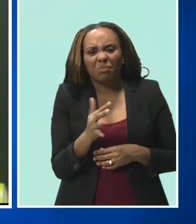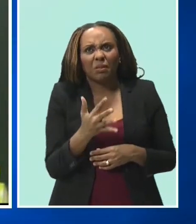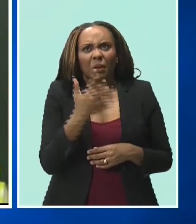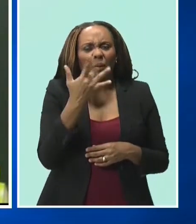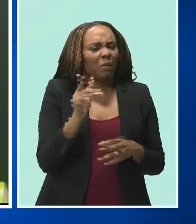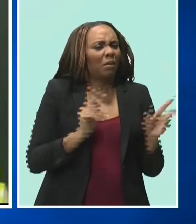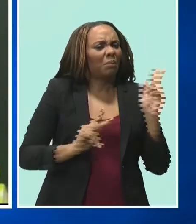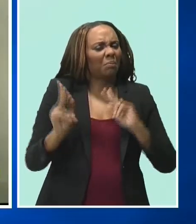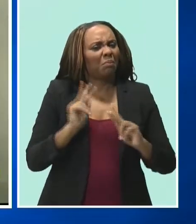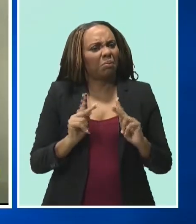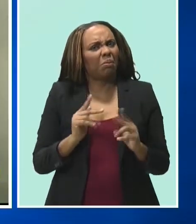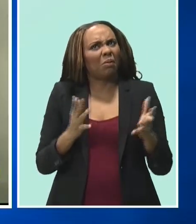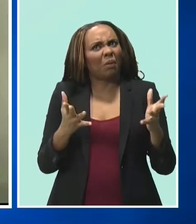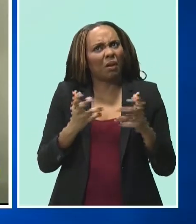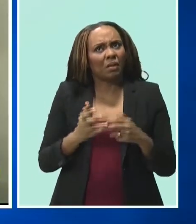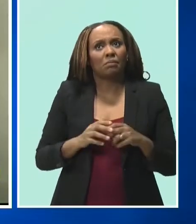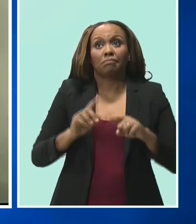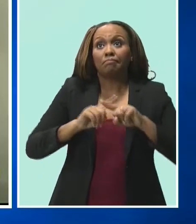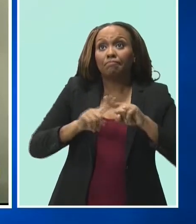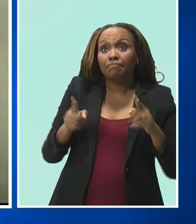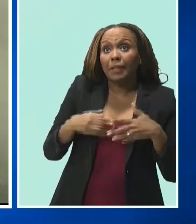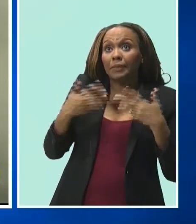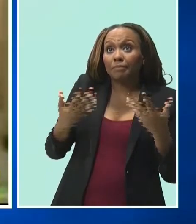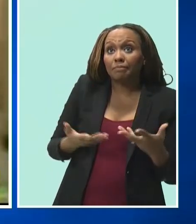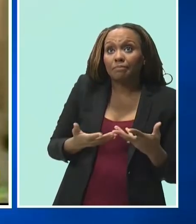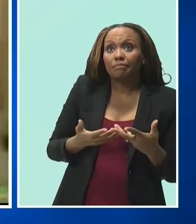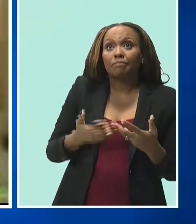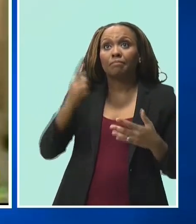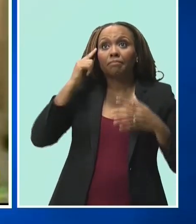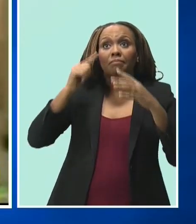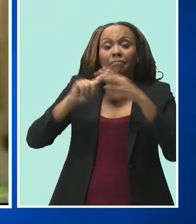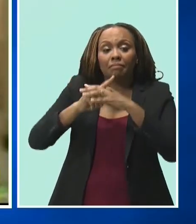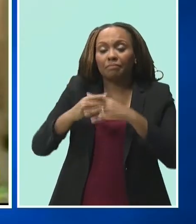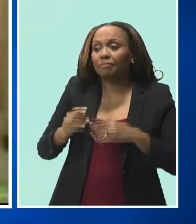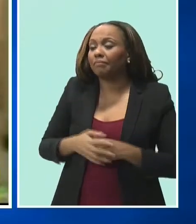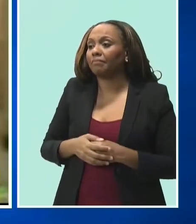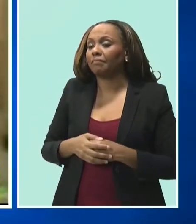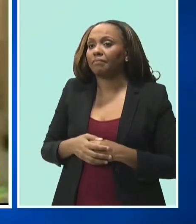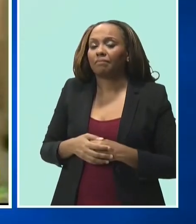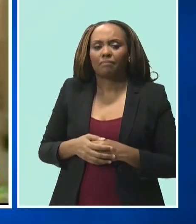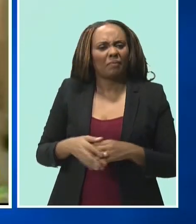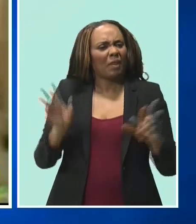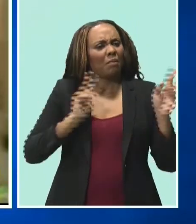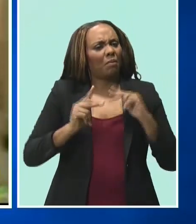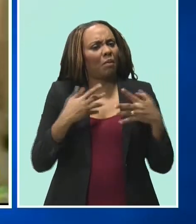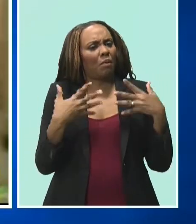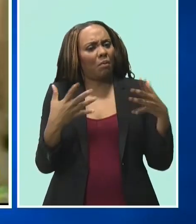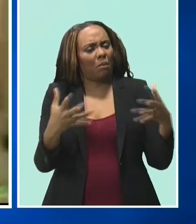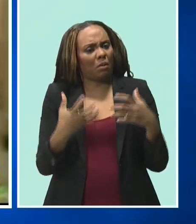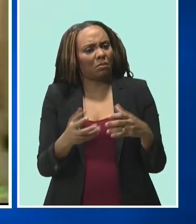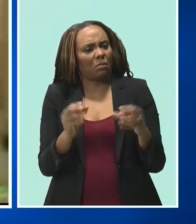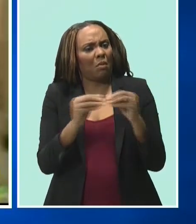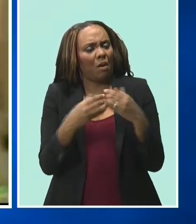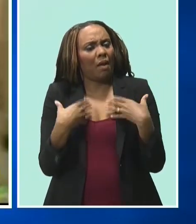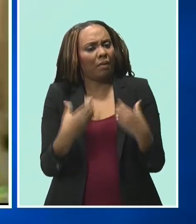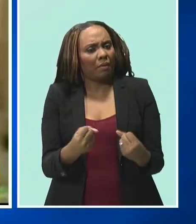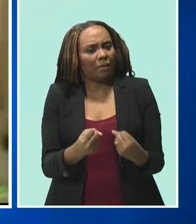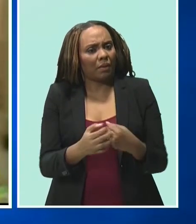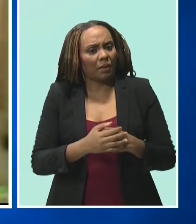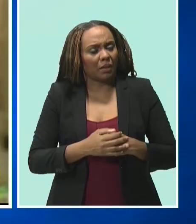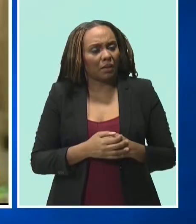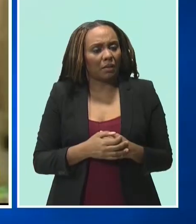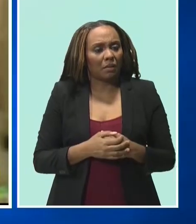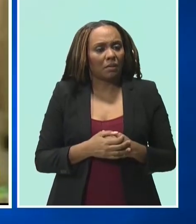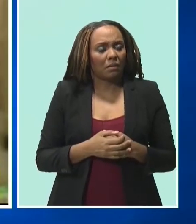the sudden uptick, but he had this theory. Persons want to be able to be healthier, right? And of course we don't guarantee